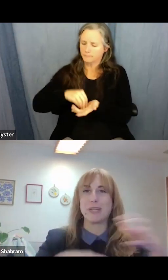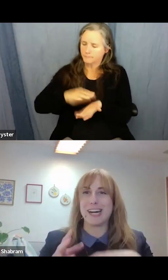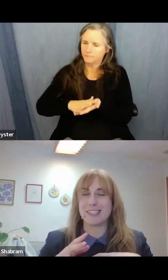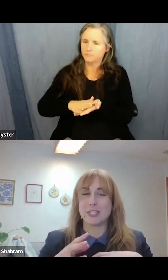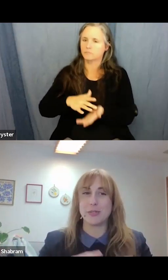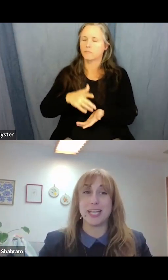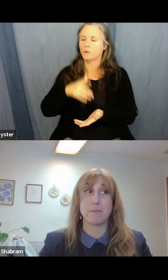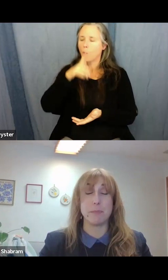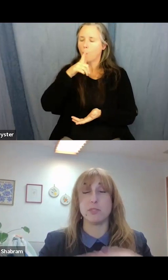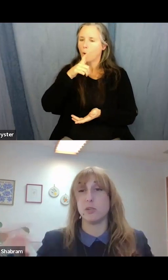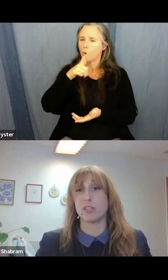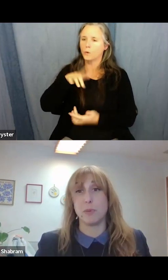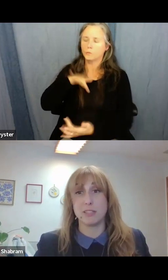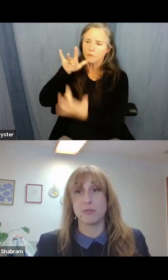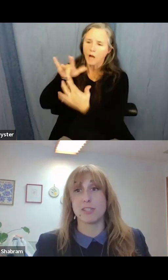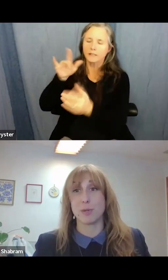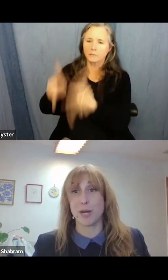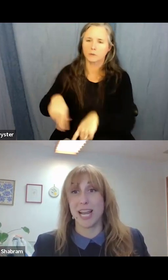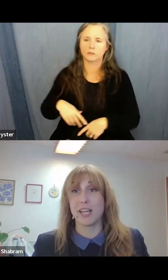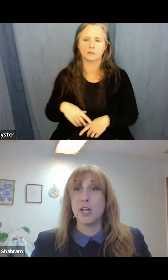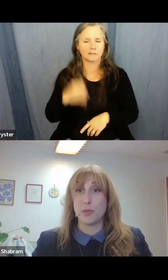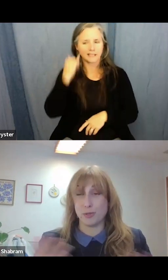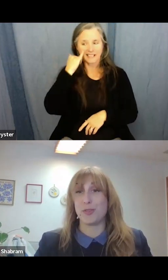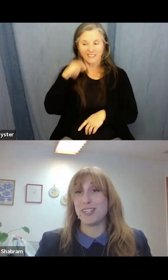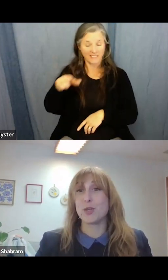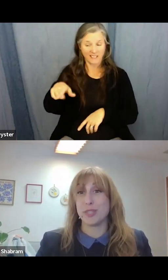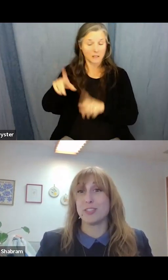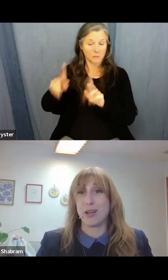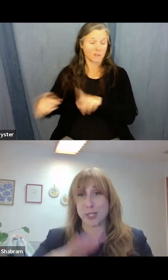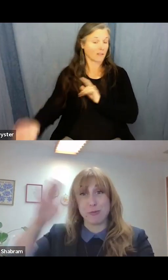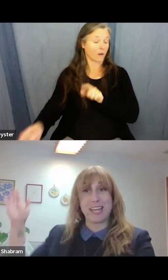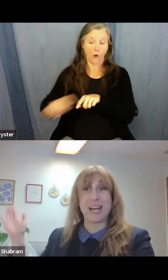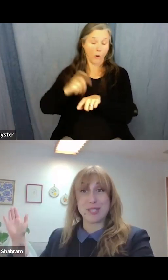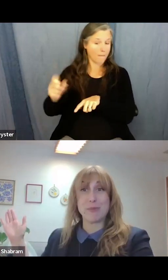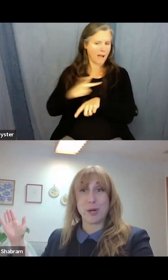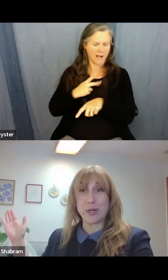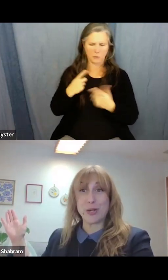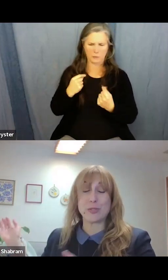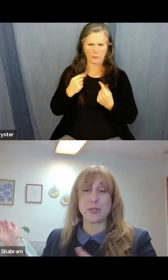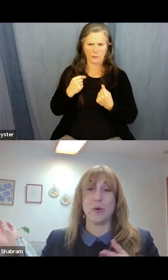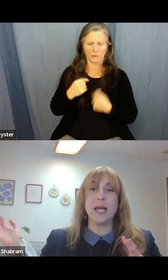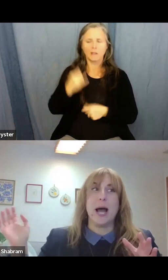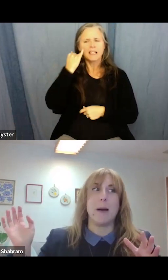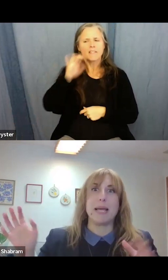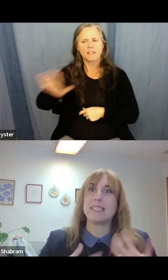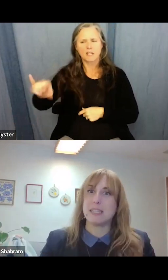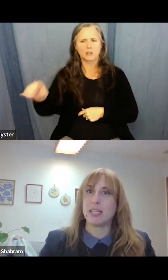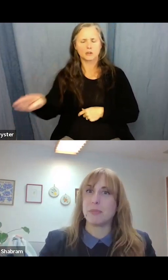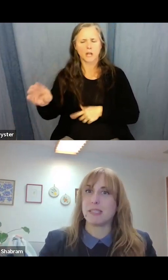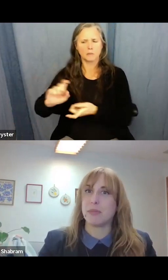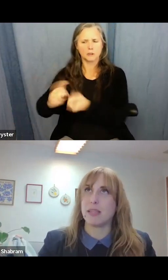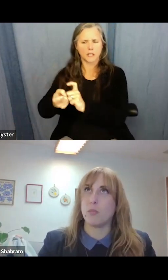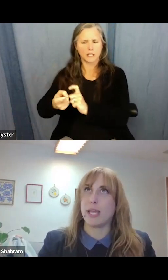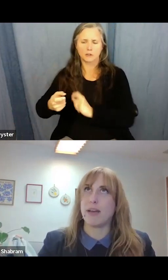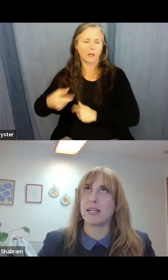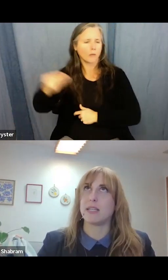and get reconstituted. People don't respond over summer break. Those are things that are really challenging for that outside partner. So it has definitely